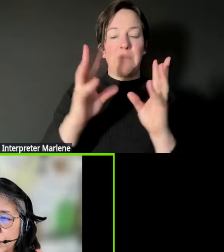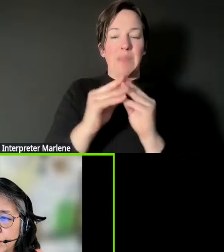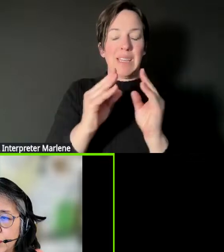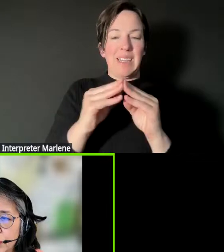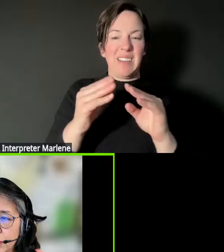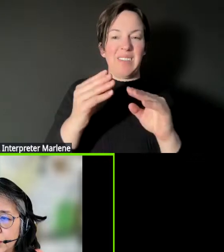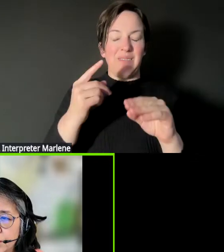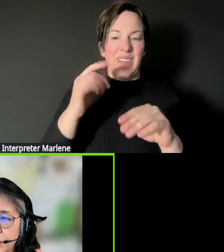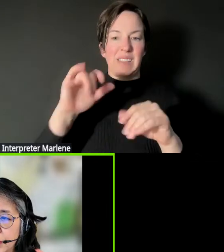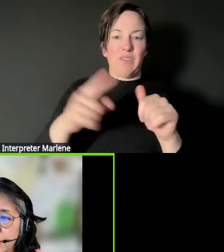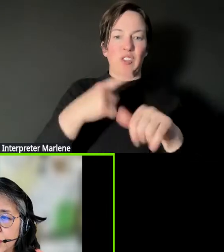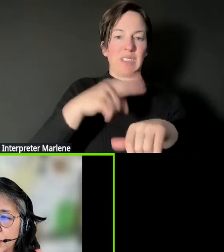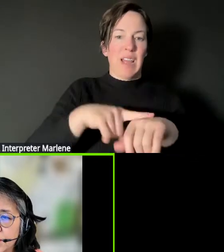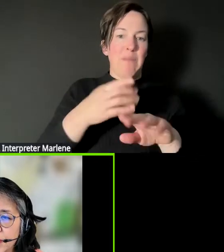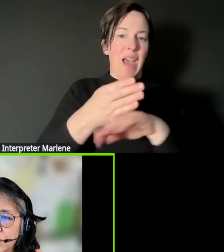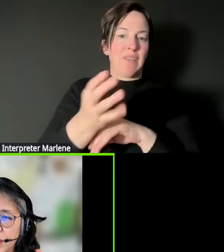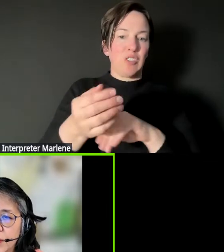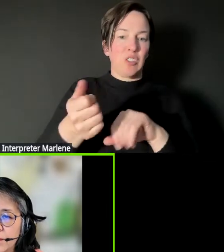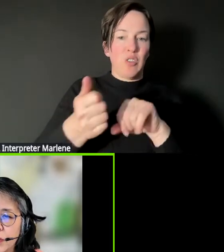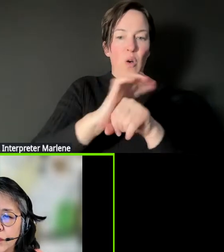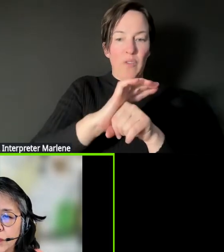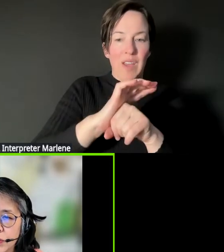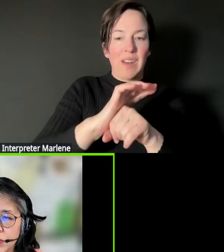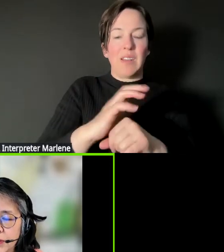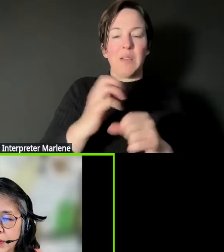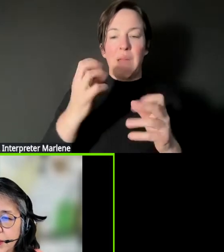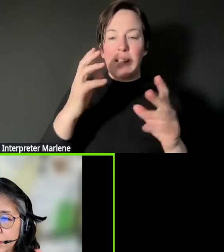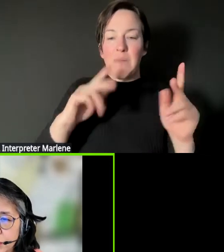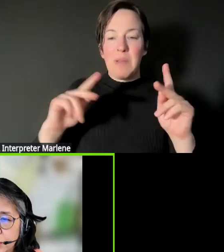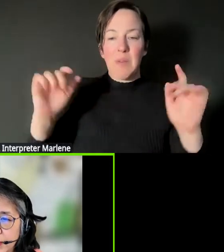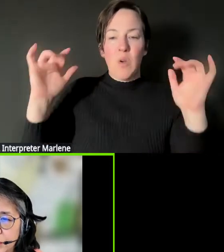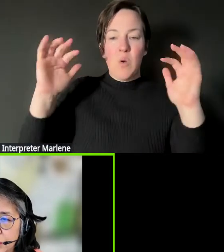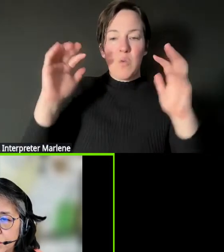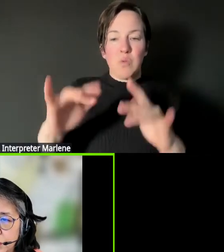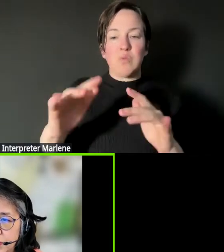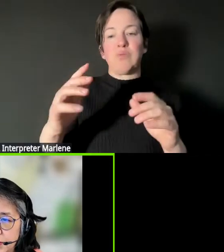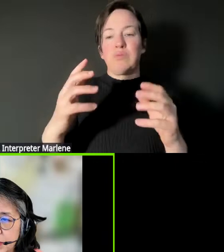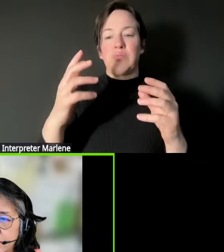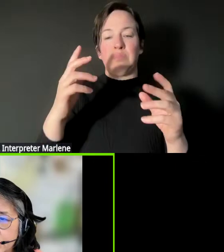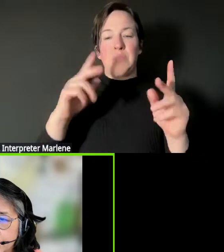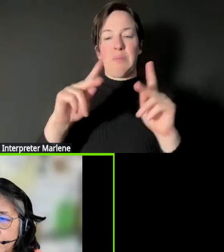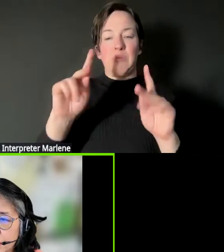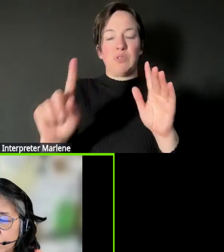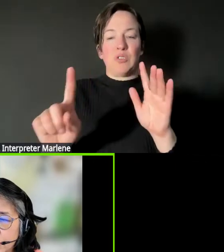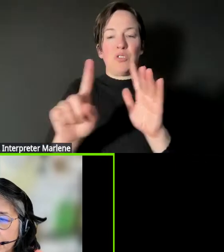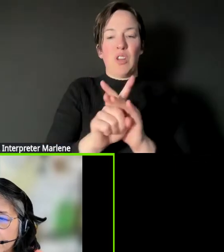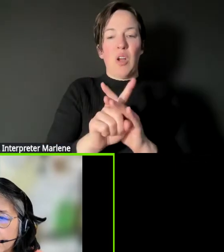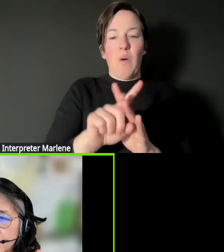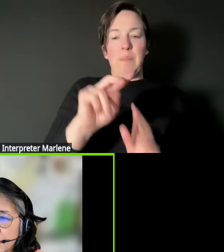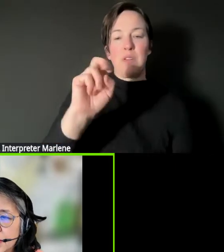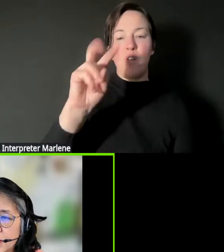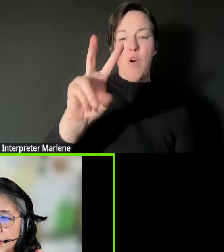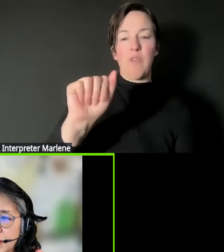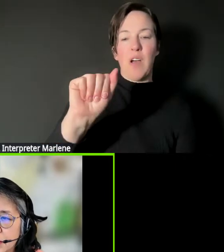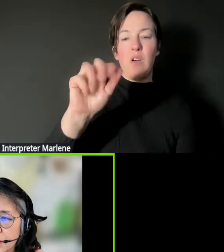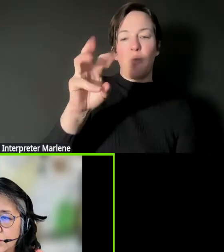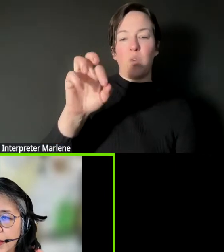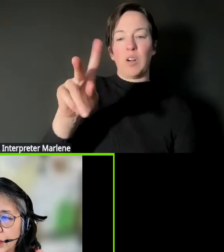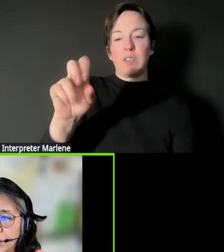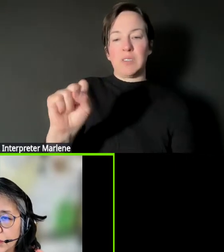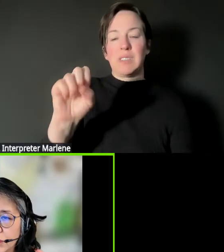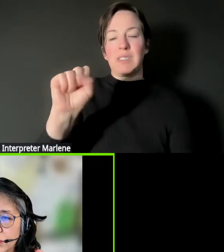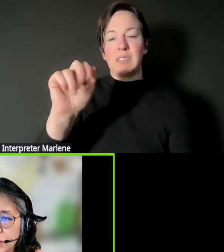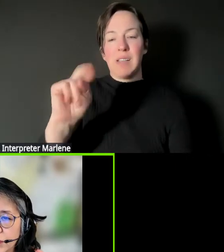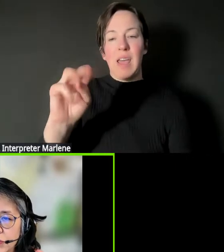24 employers and community participants from NovaWorks San Mateo, UA Local 467, Department of Rehab, City of